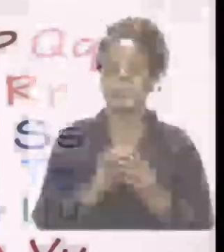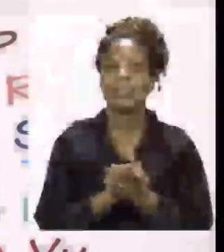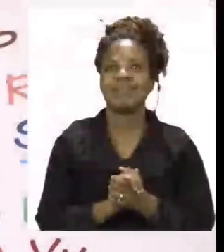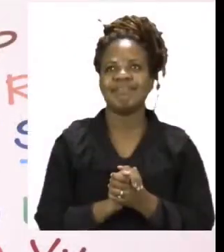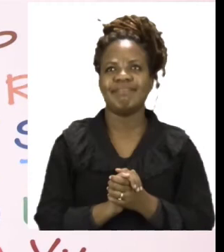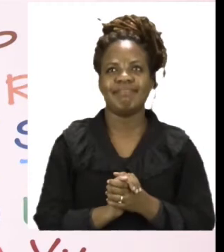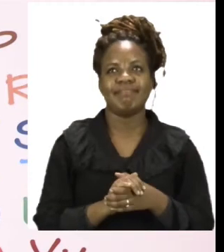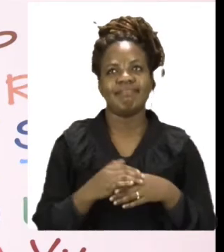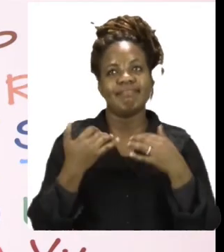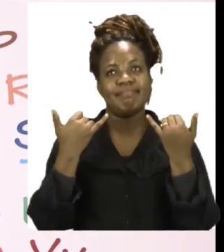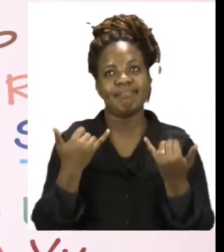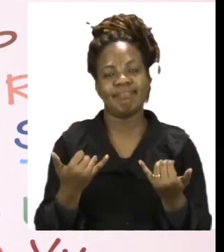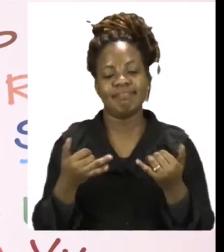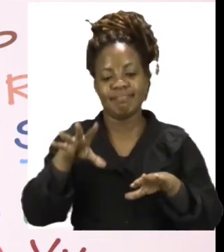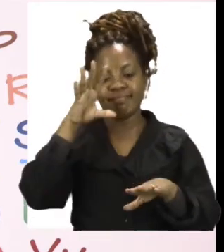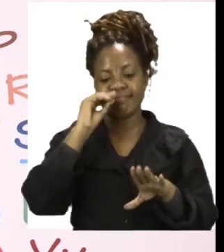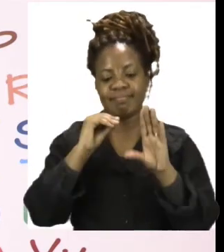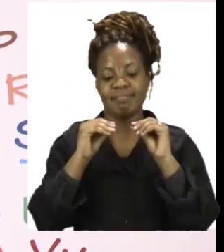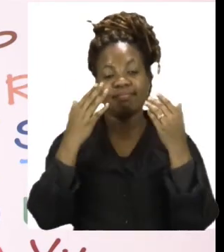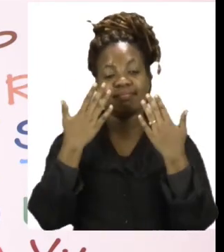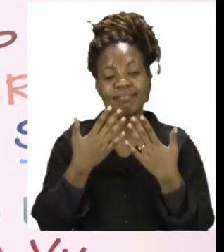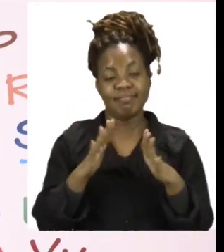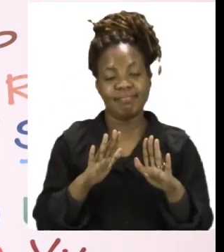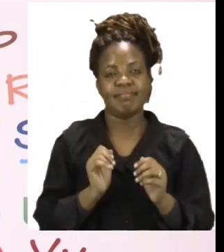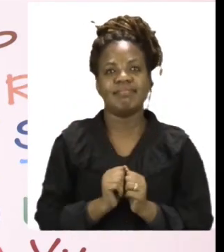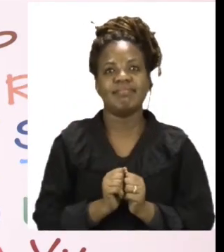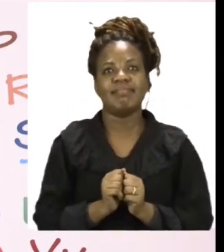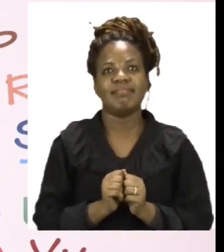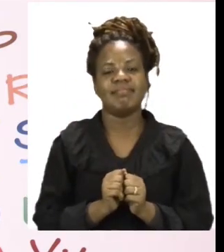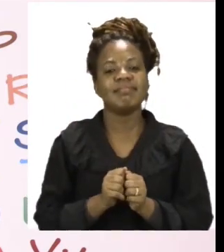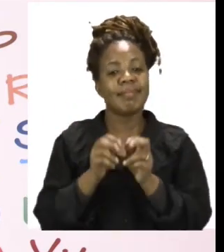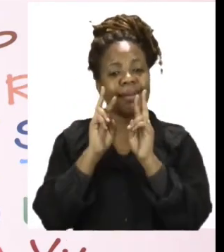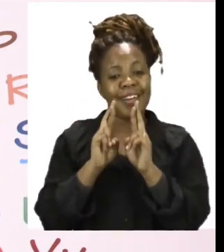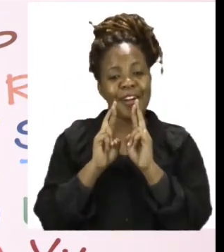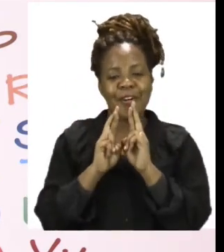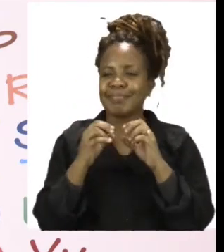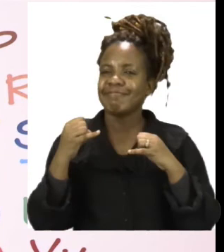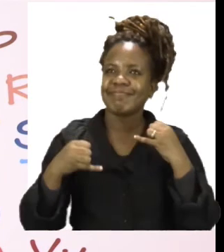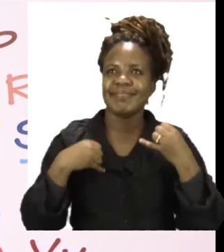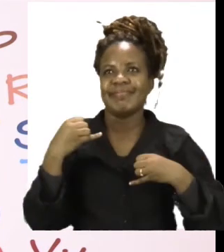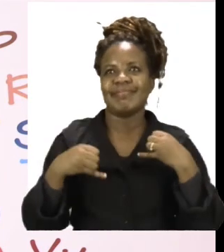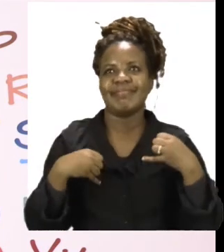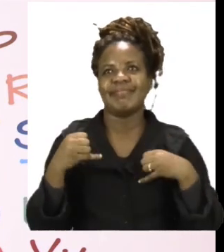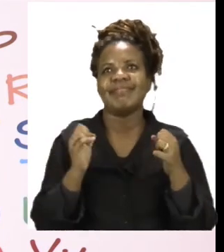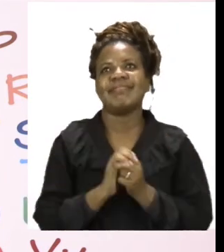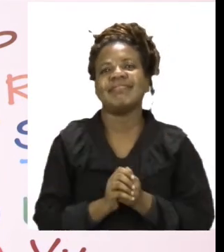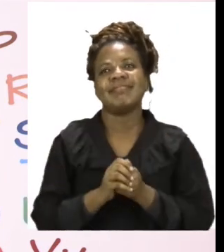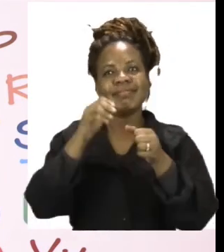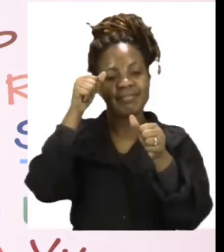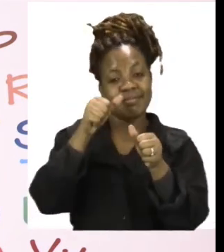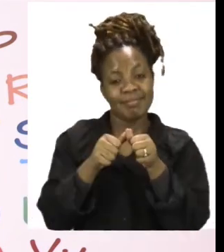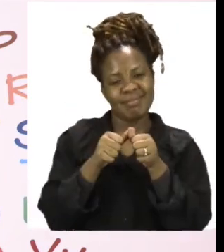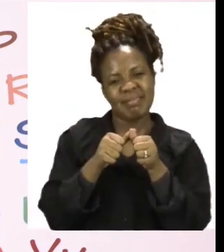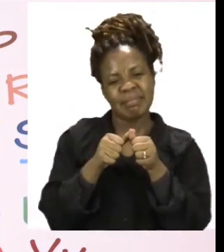We have now come to the end of our lesson, boys and girls, and I hope you had so much fun. Remember, if there's something